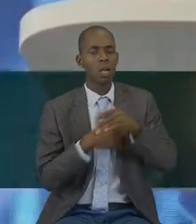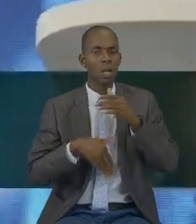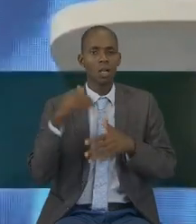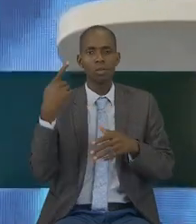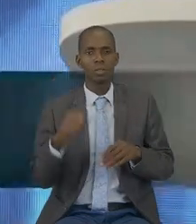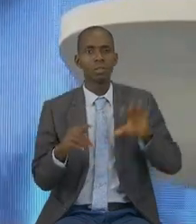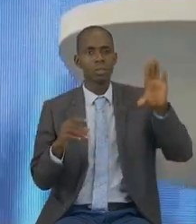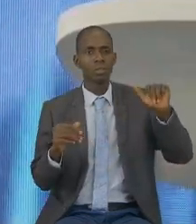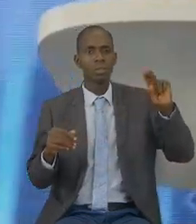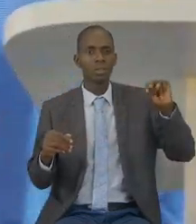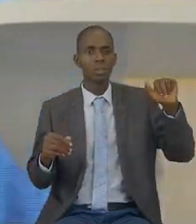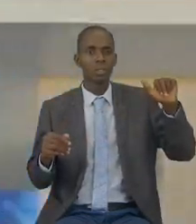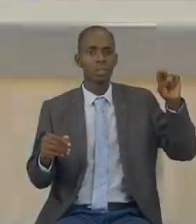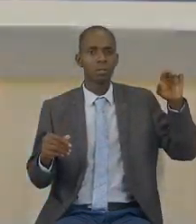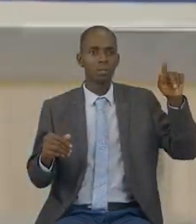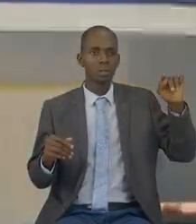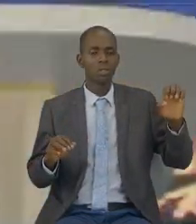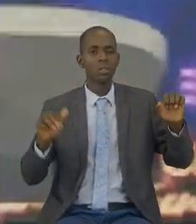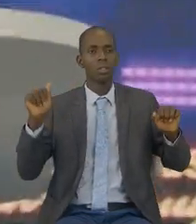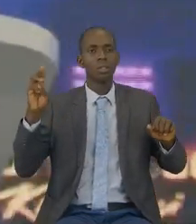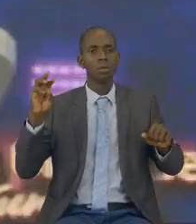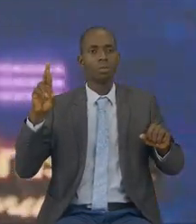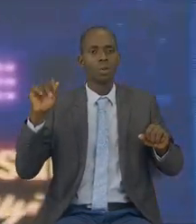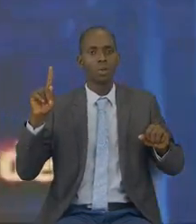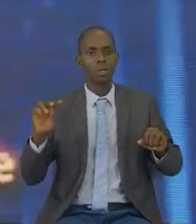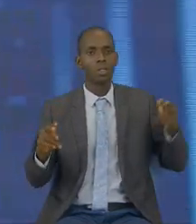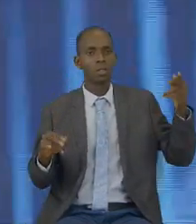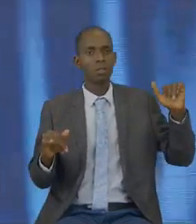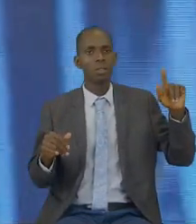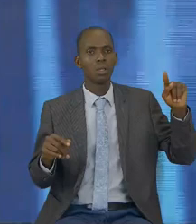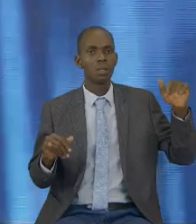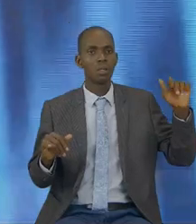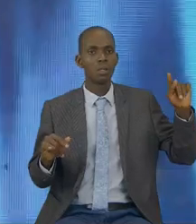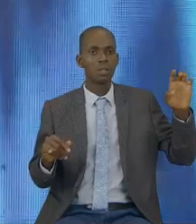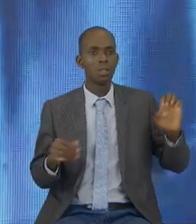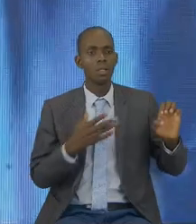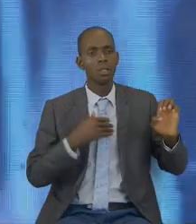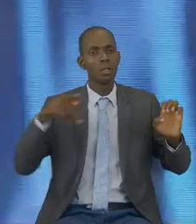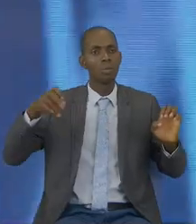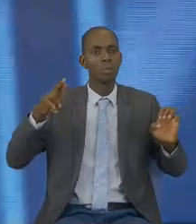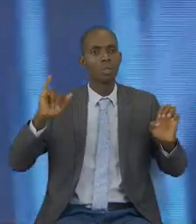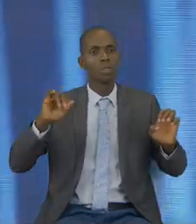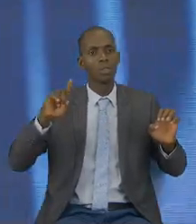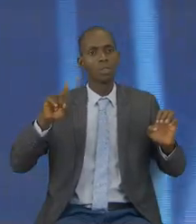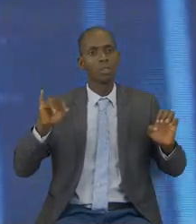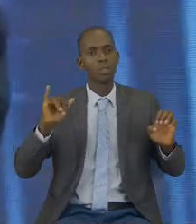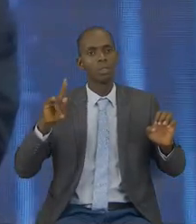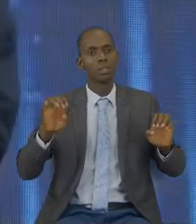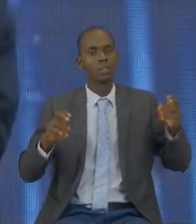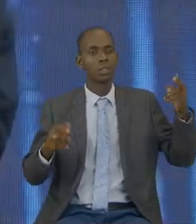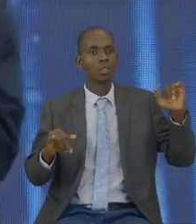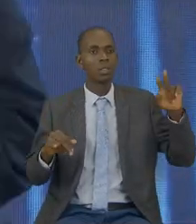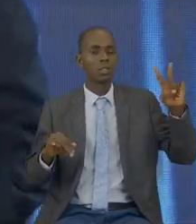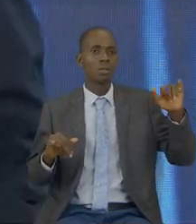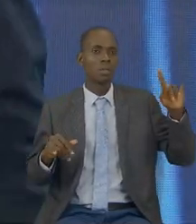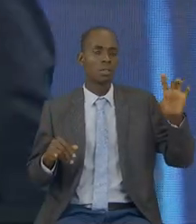the Amorites and the Hittites and the Perizzites and the Hivites and the Jebusites. Then in verse 3, it says,